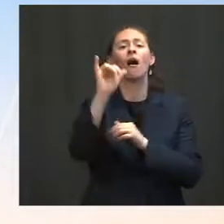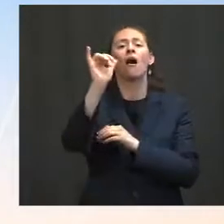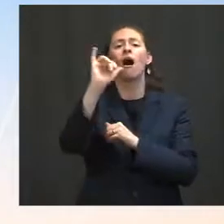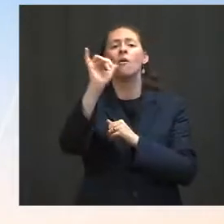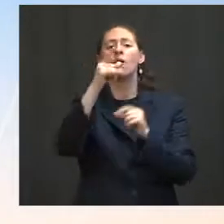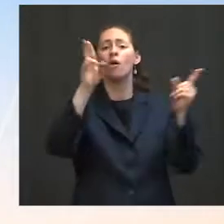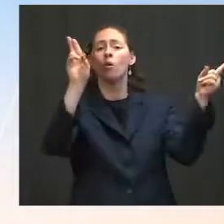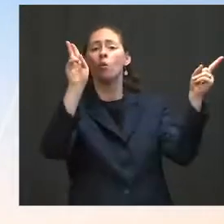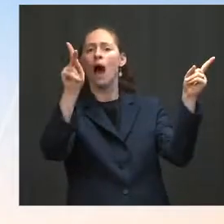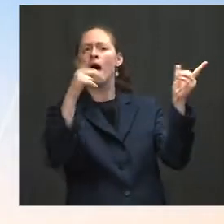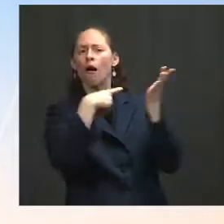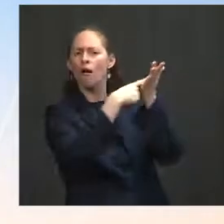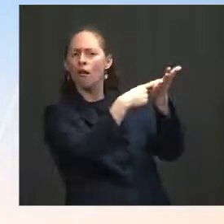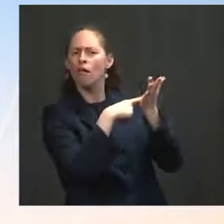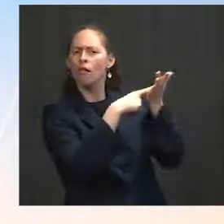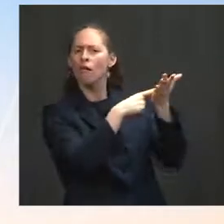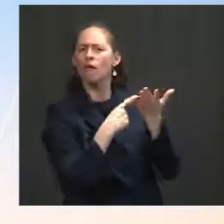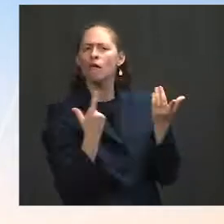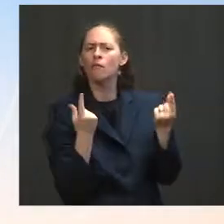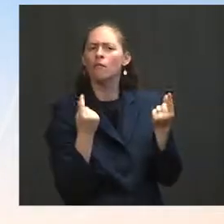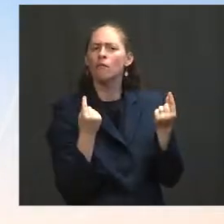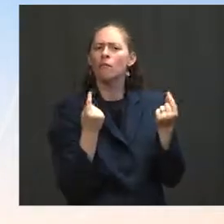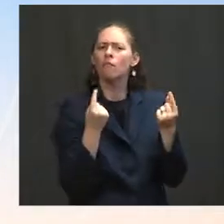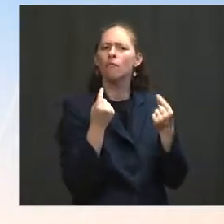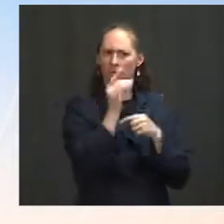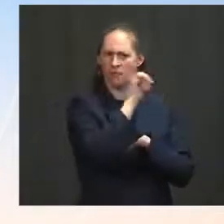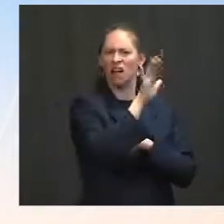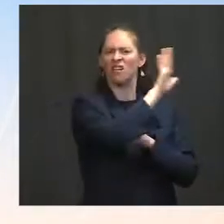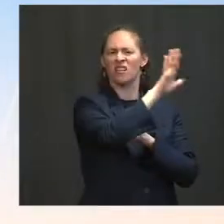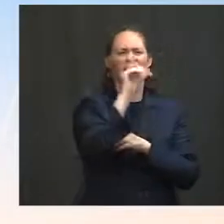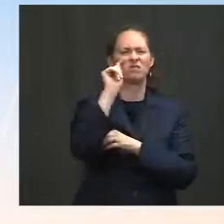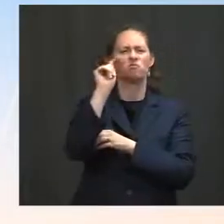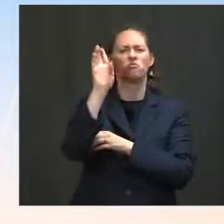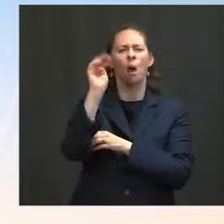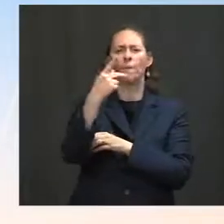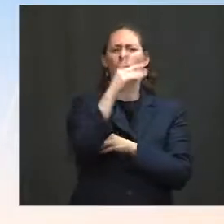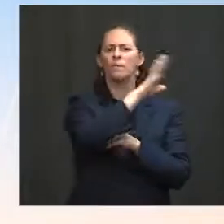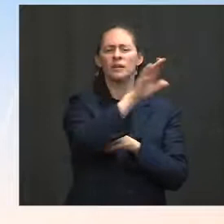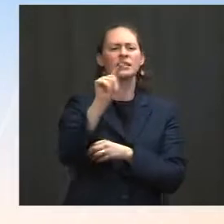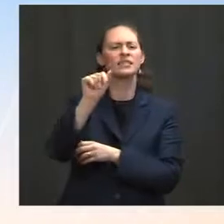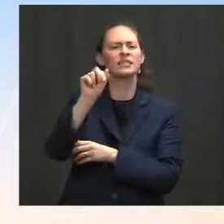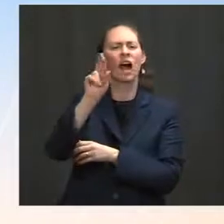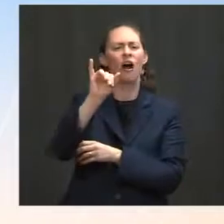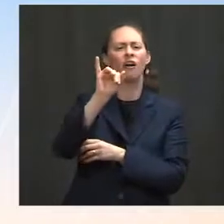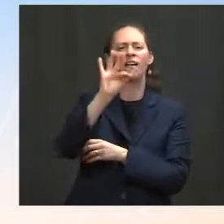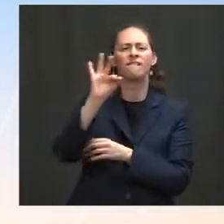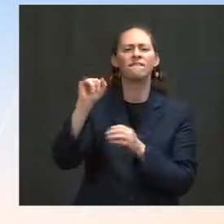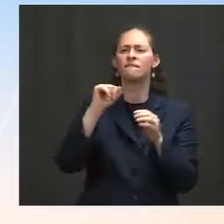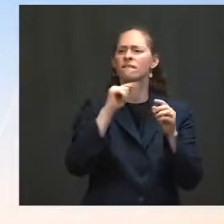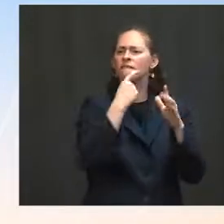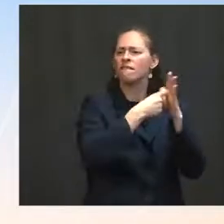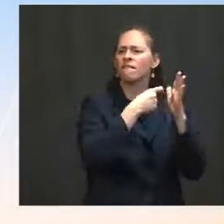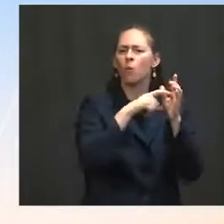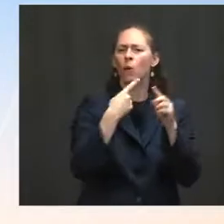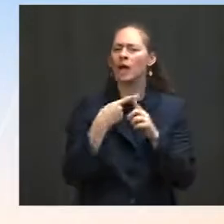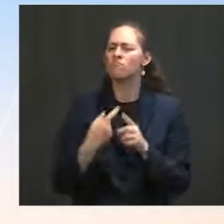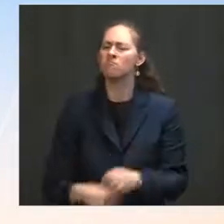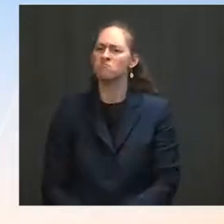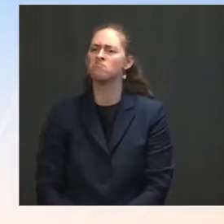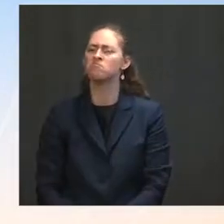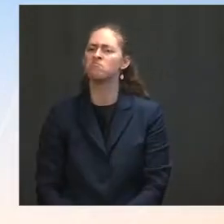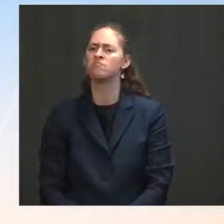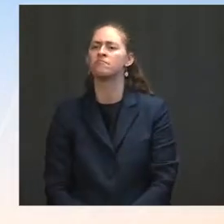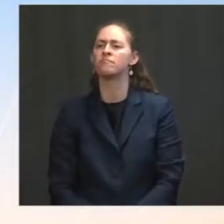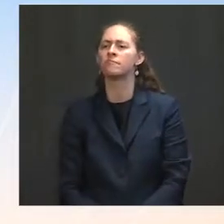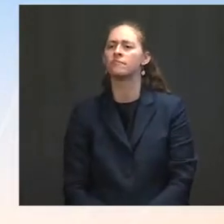of Ambassador Tai and somebody who is working every day to work with countries around the world to communicate what our agenda is. I don't have anything